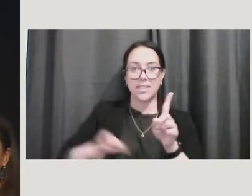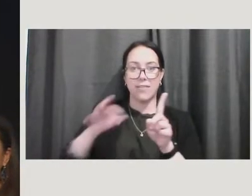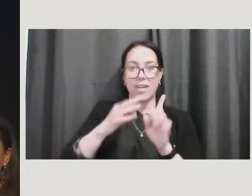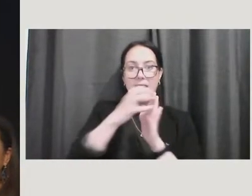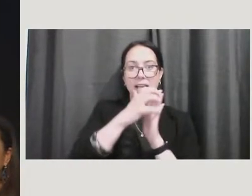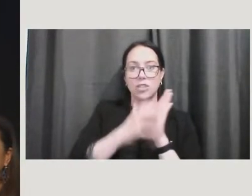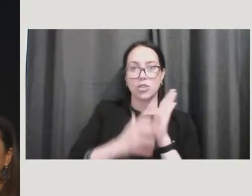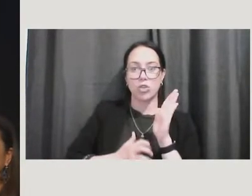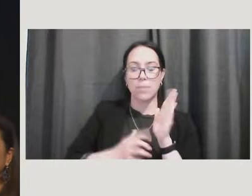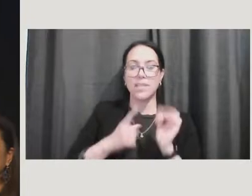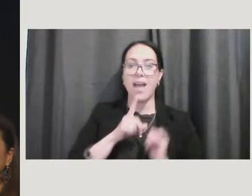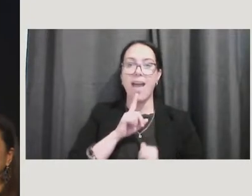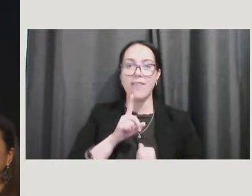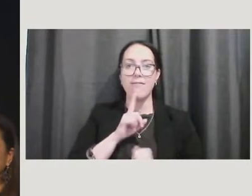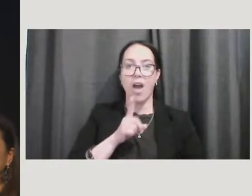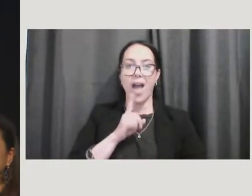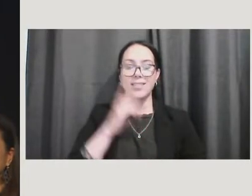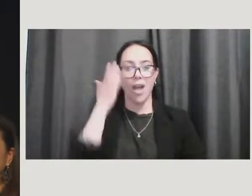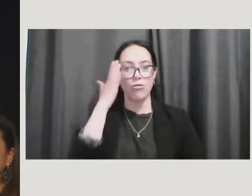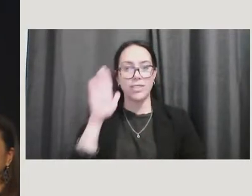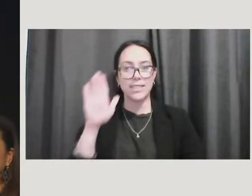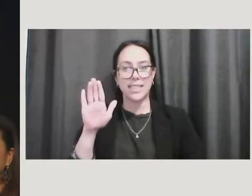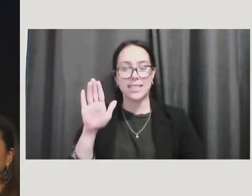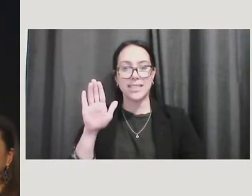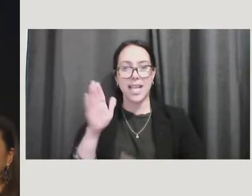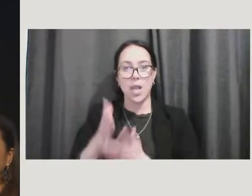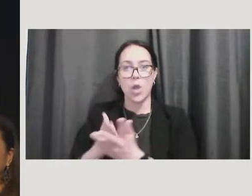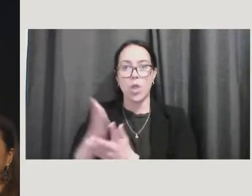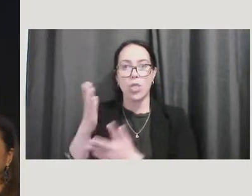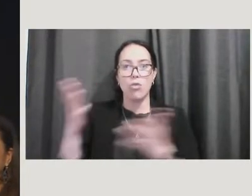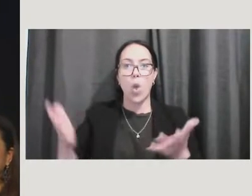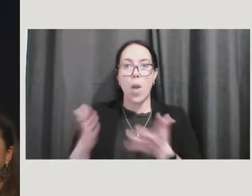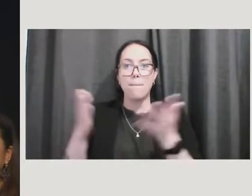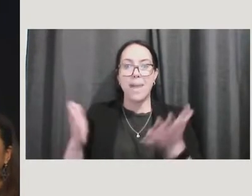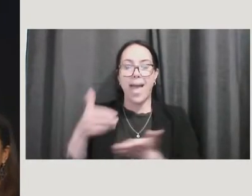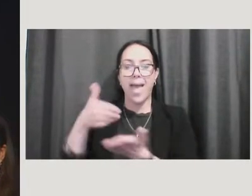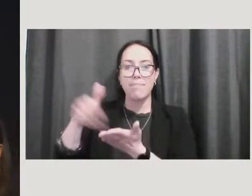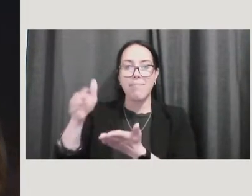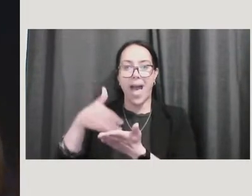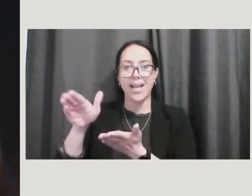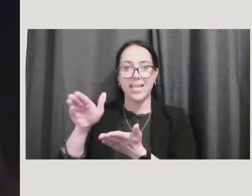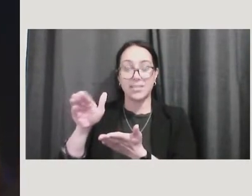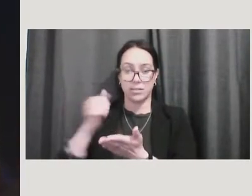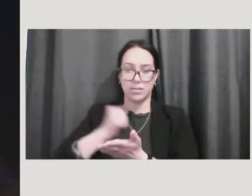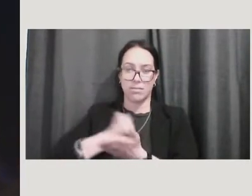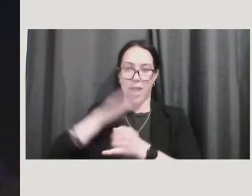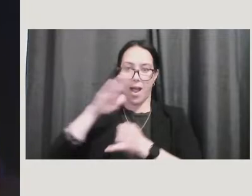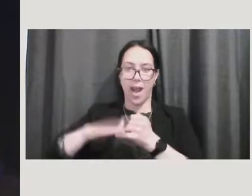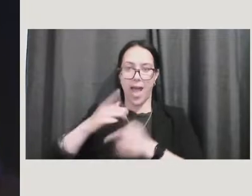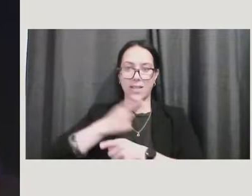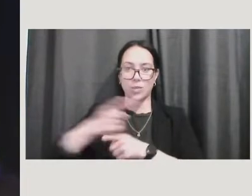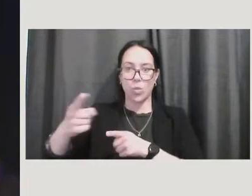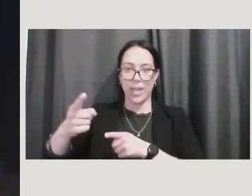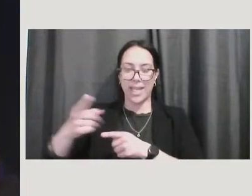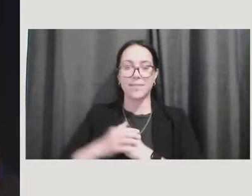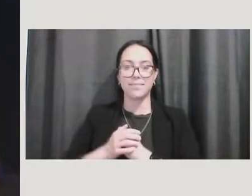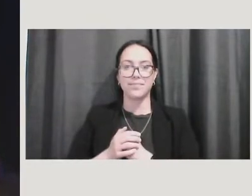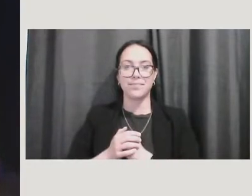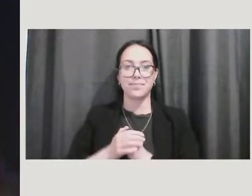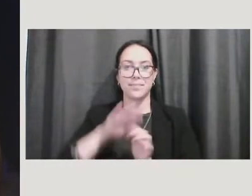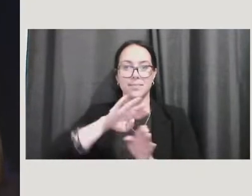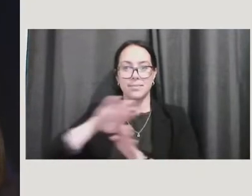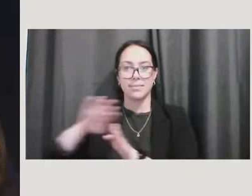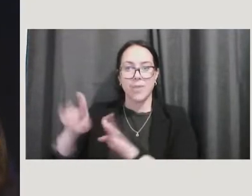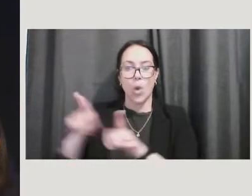residency with Playmarket and I'm in my last week of doing that I'm also directing a